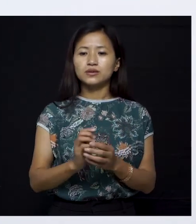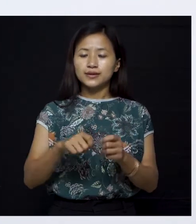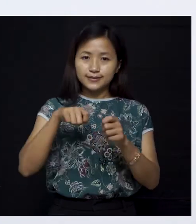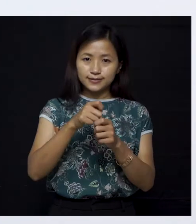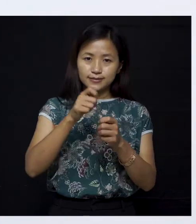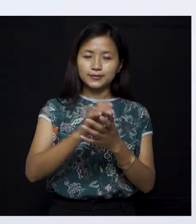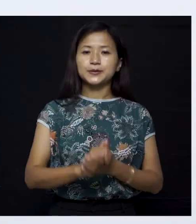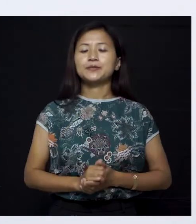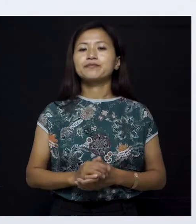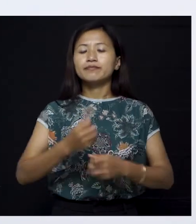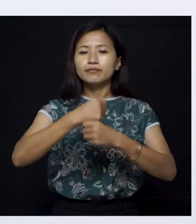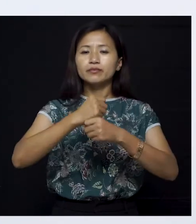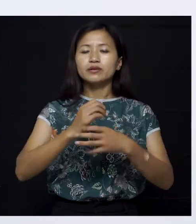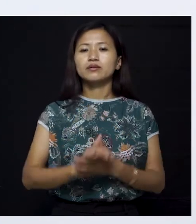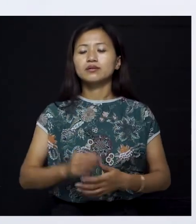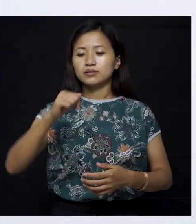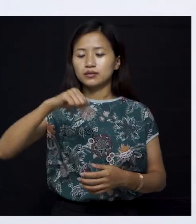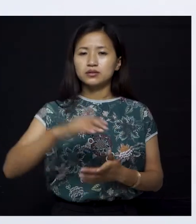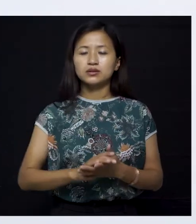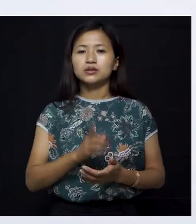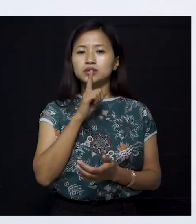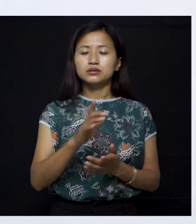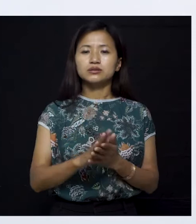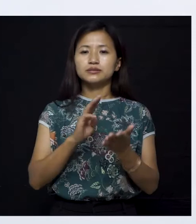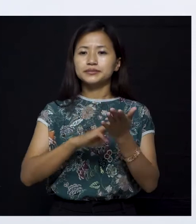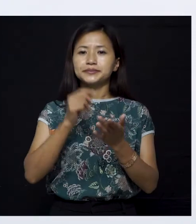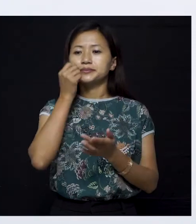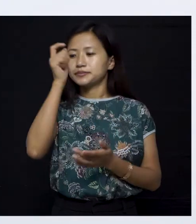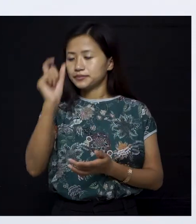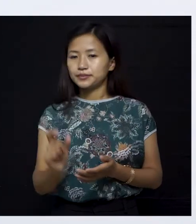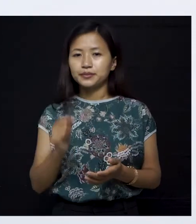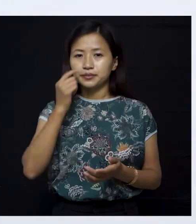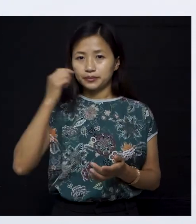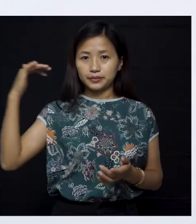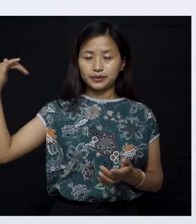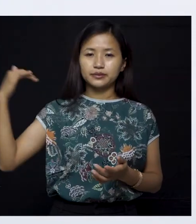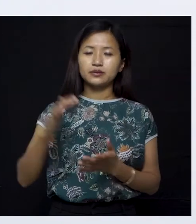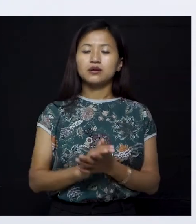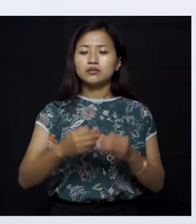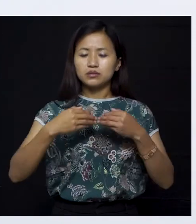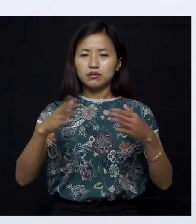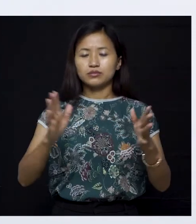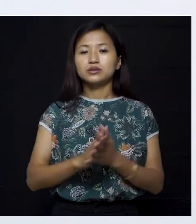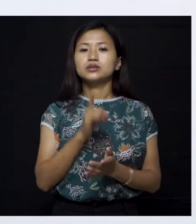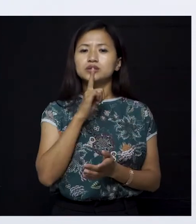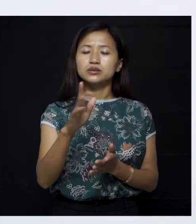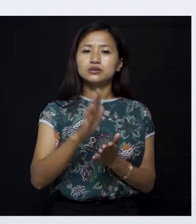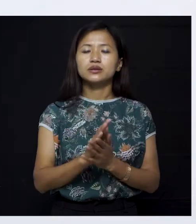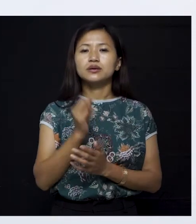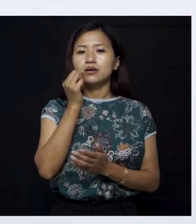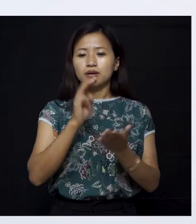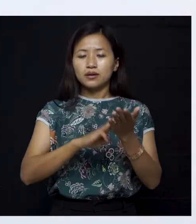pair that I made. So now they are sure that it belongs to Michael. And as they were still opening, now they are very sure that Michael